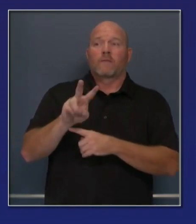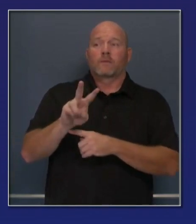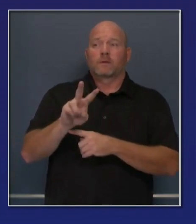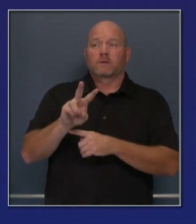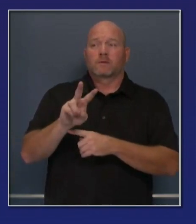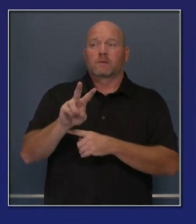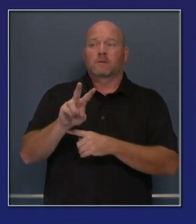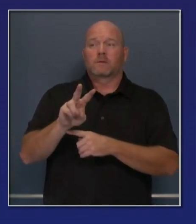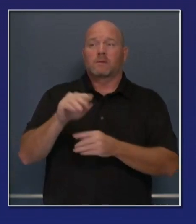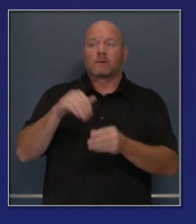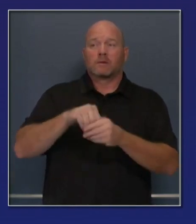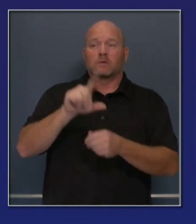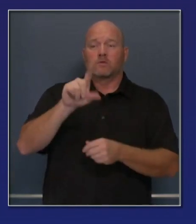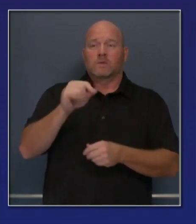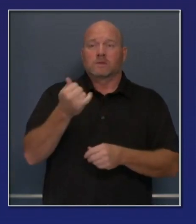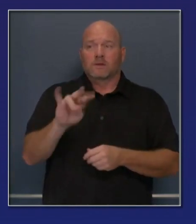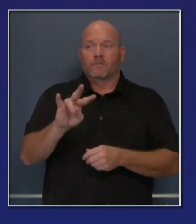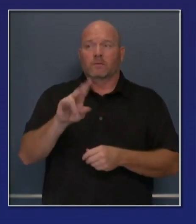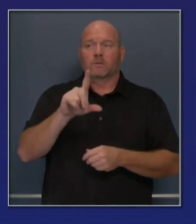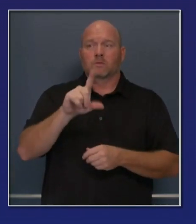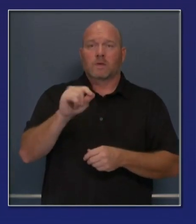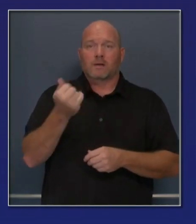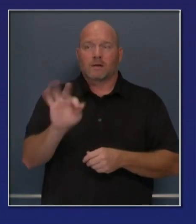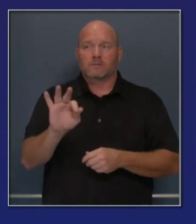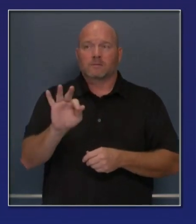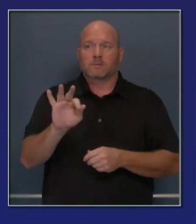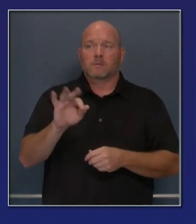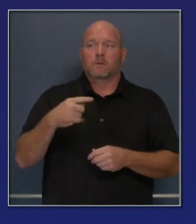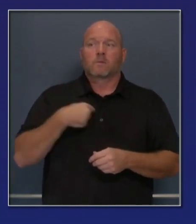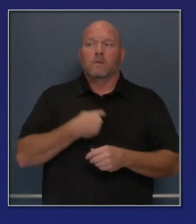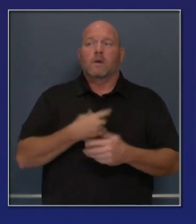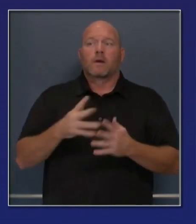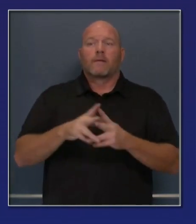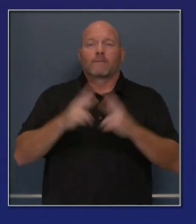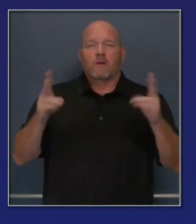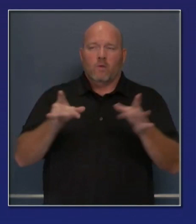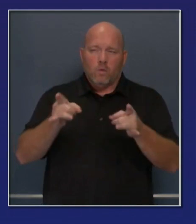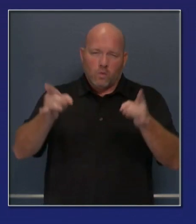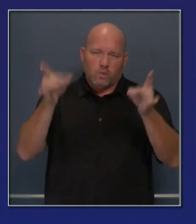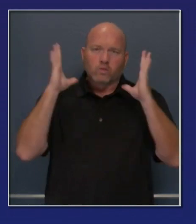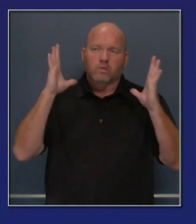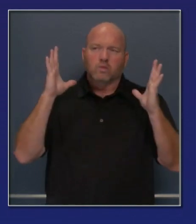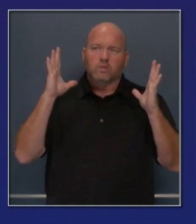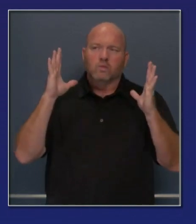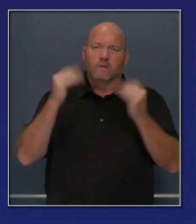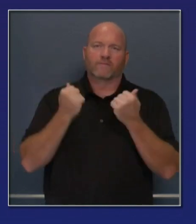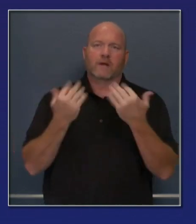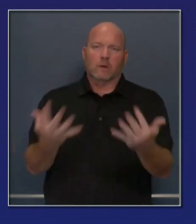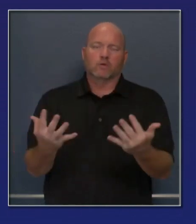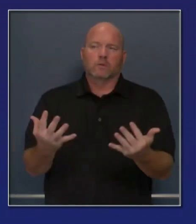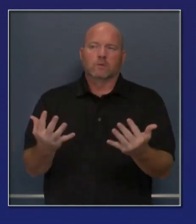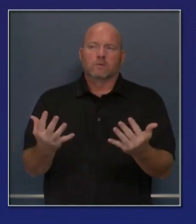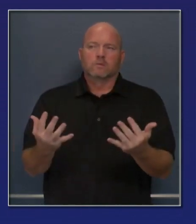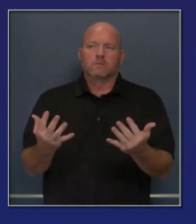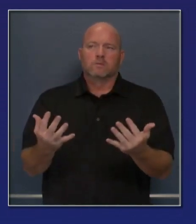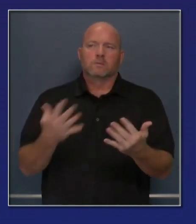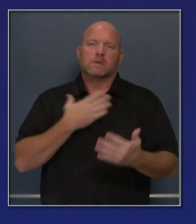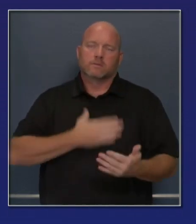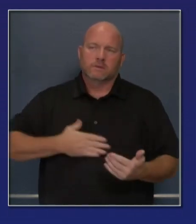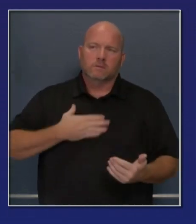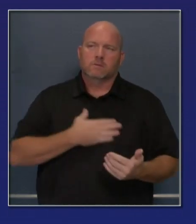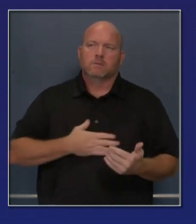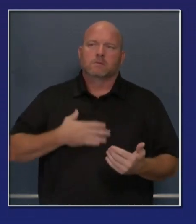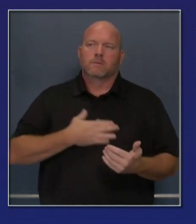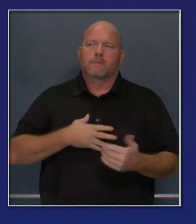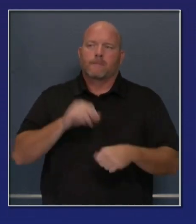19 that we had some of these very damaging and deadly wildfires. Please maintain your